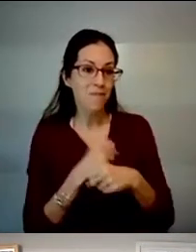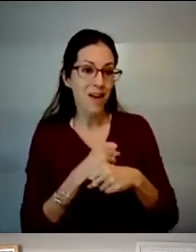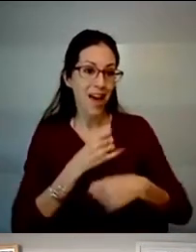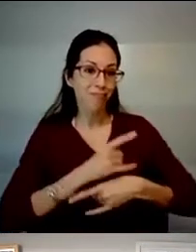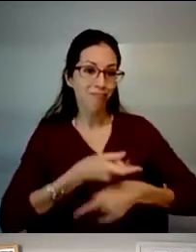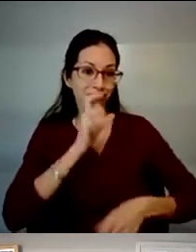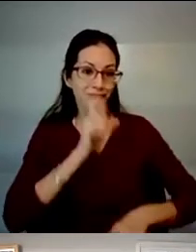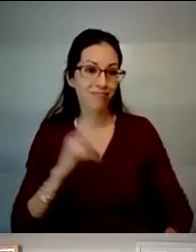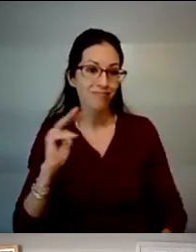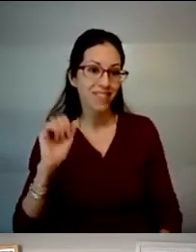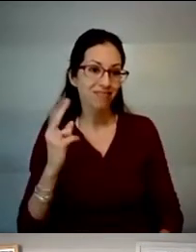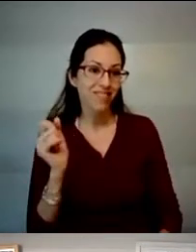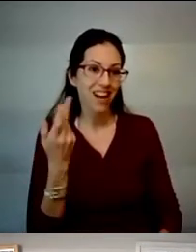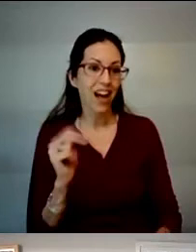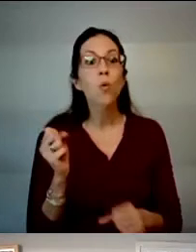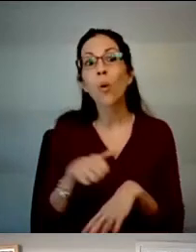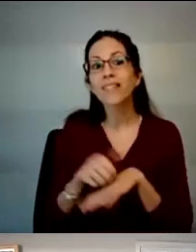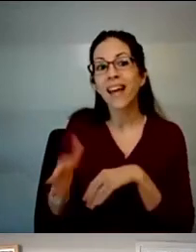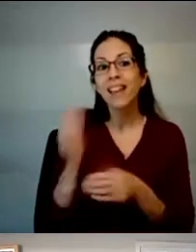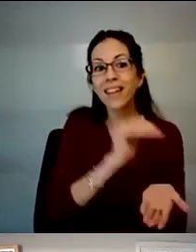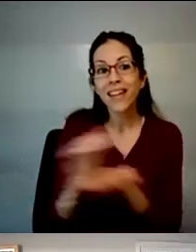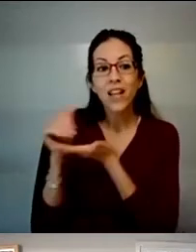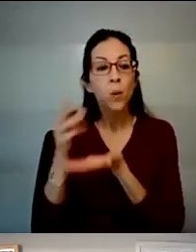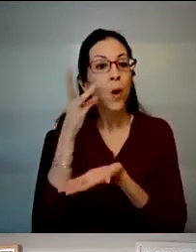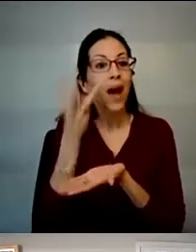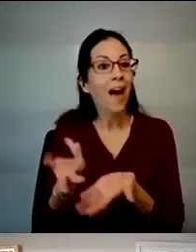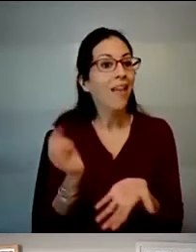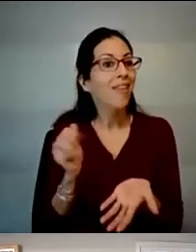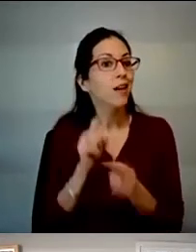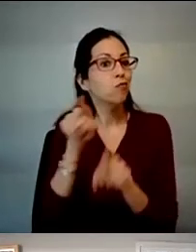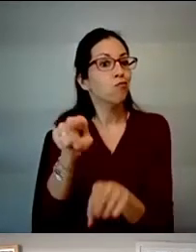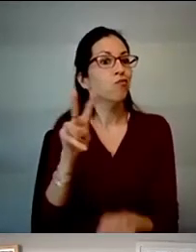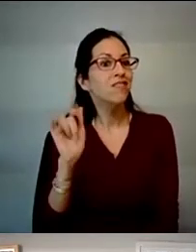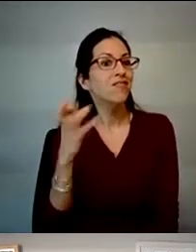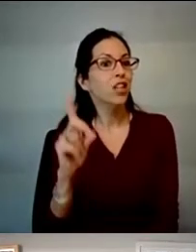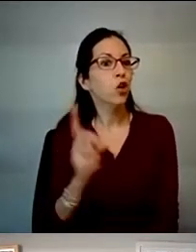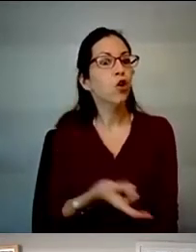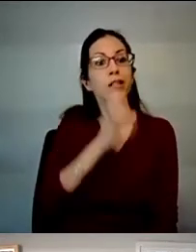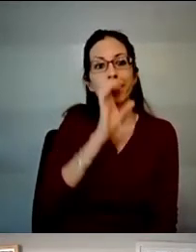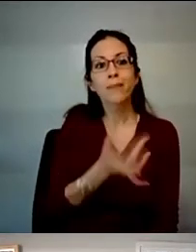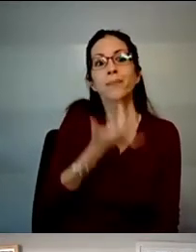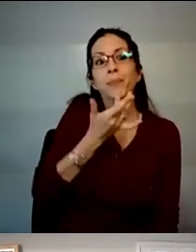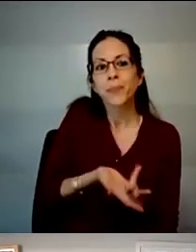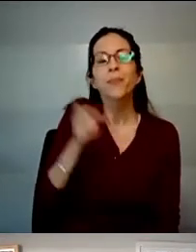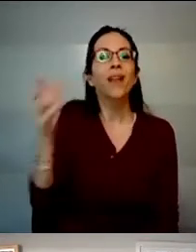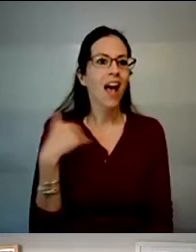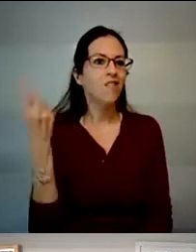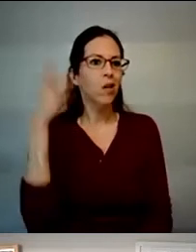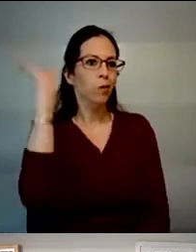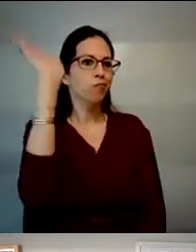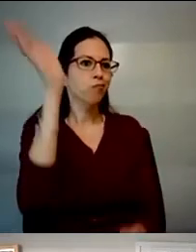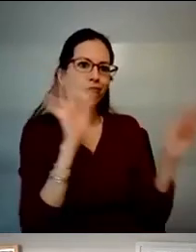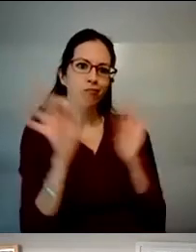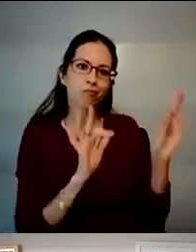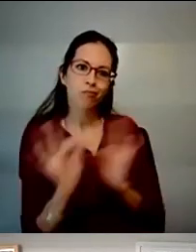bunch of little bottles of wine and you go through, like if you were at a vineyard and have somebody explain to you the differences of that type of thing. So just, you know,